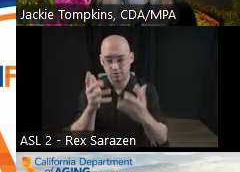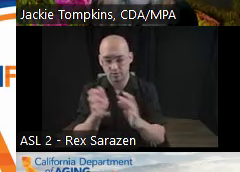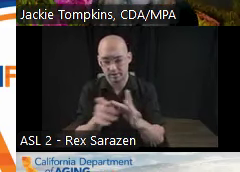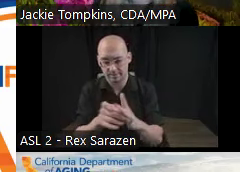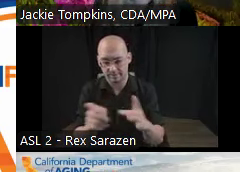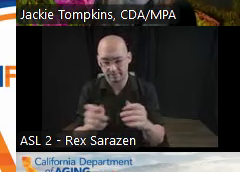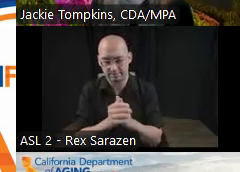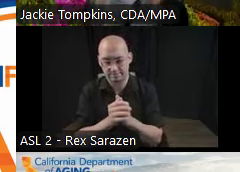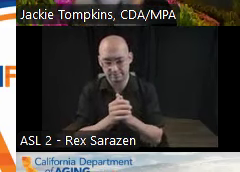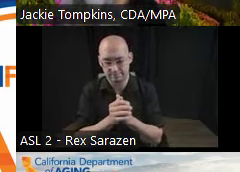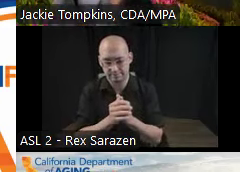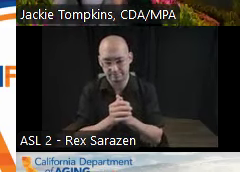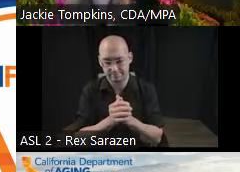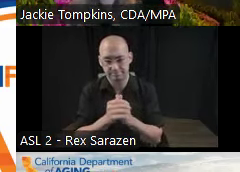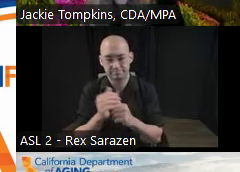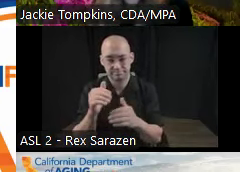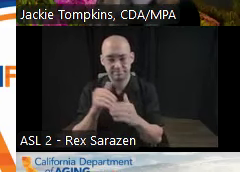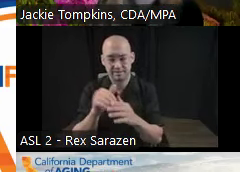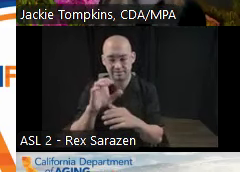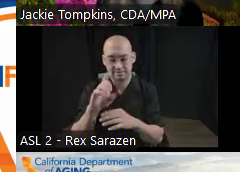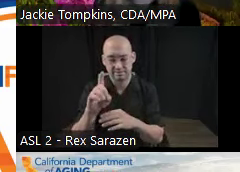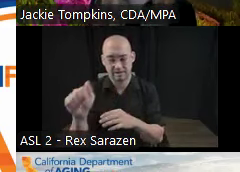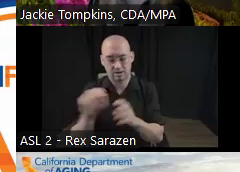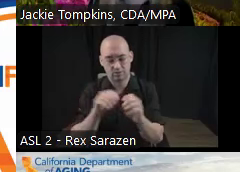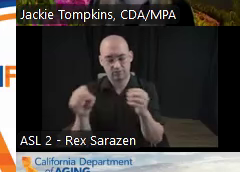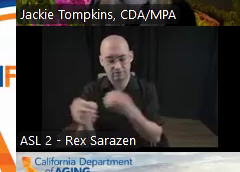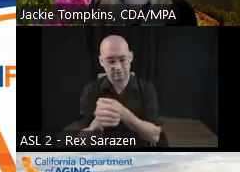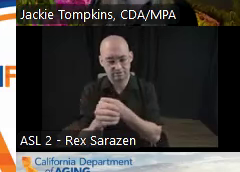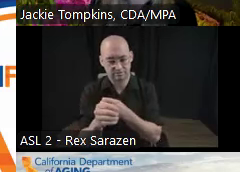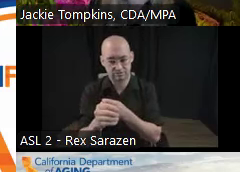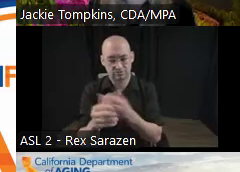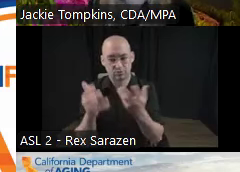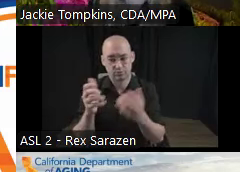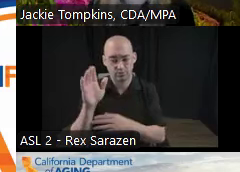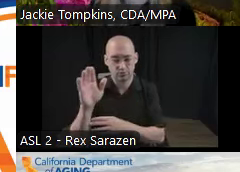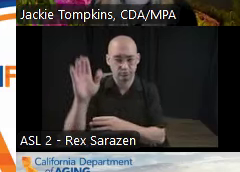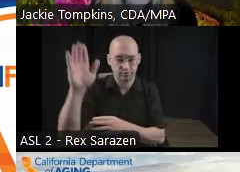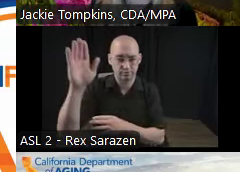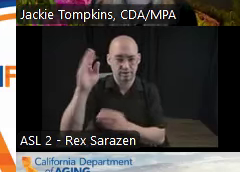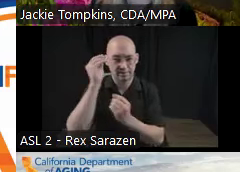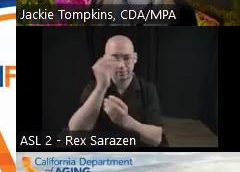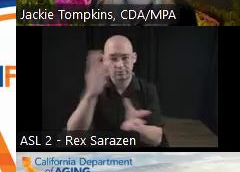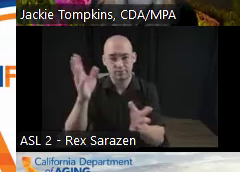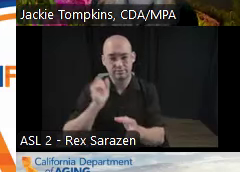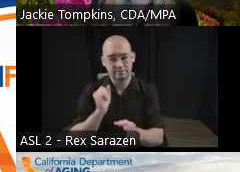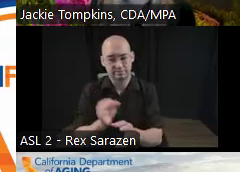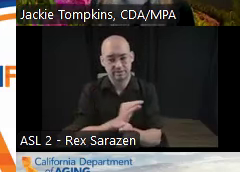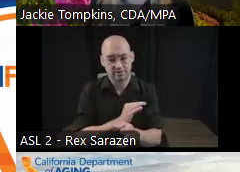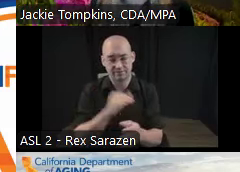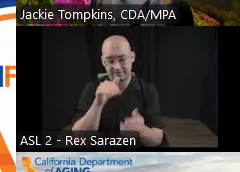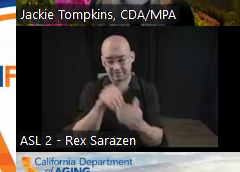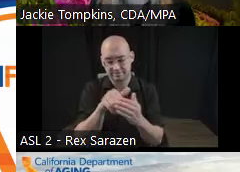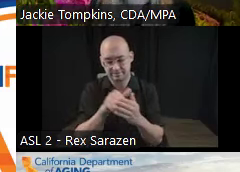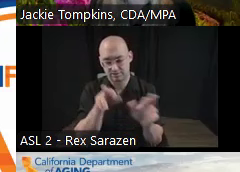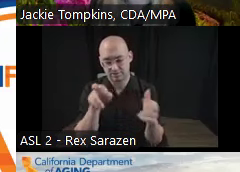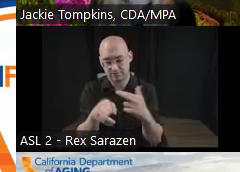us at our CDA offices. So you'll want to raise your hand and let the designated staff member on site know